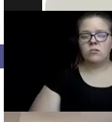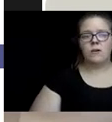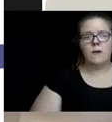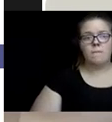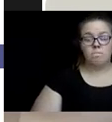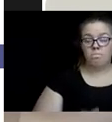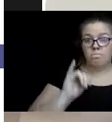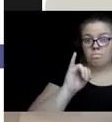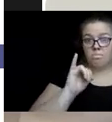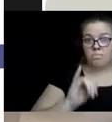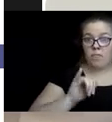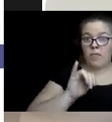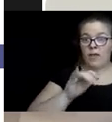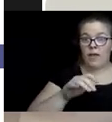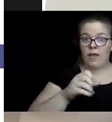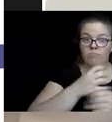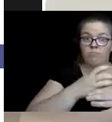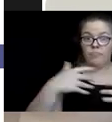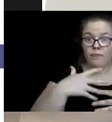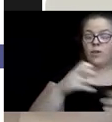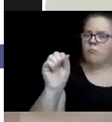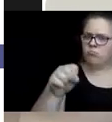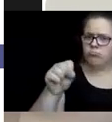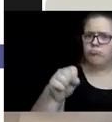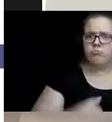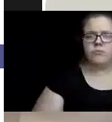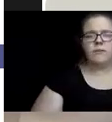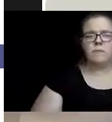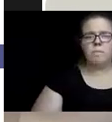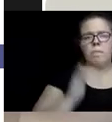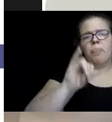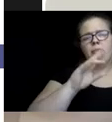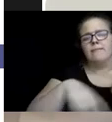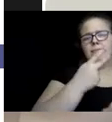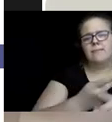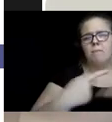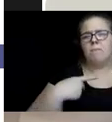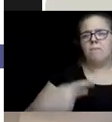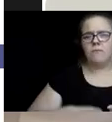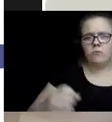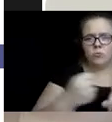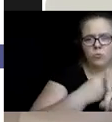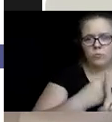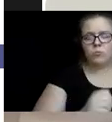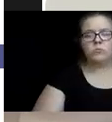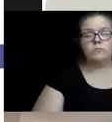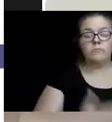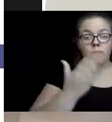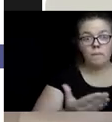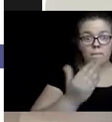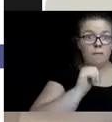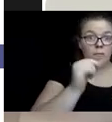that create fear? Sure it does. So that is a form of physical abuse. It may not be something